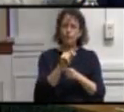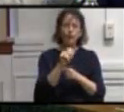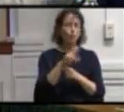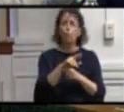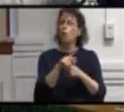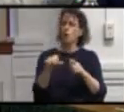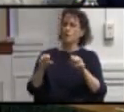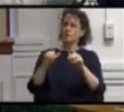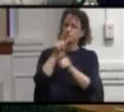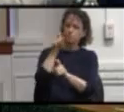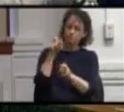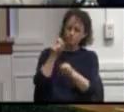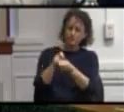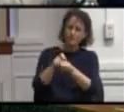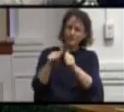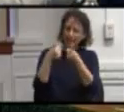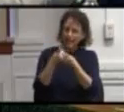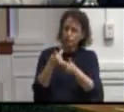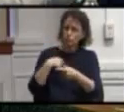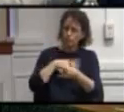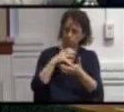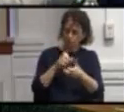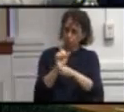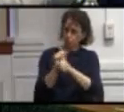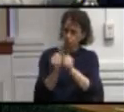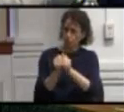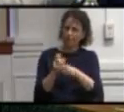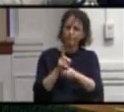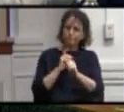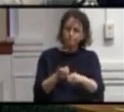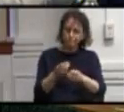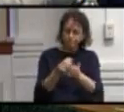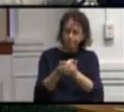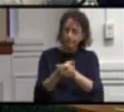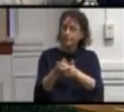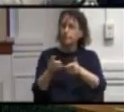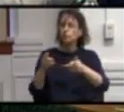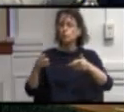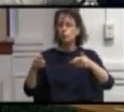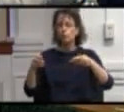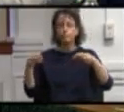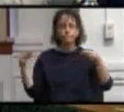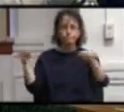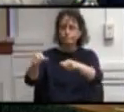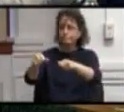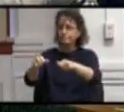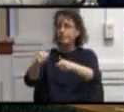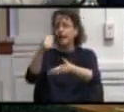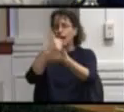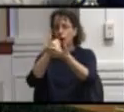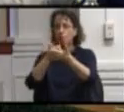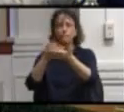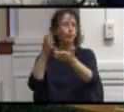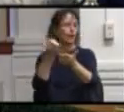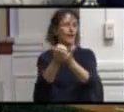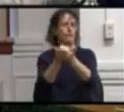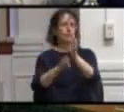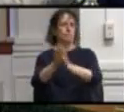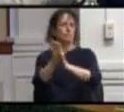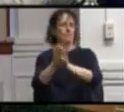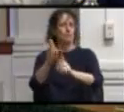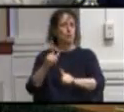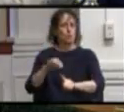want to work with that might help to lead to economic development that could benefit the